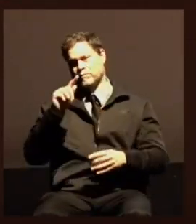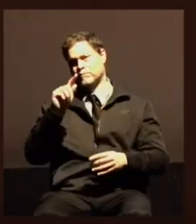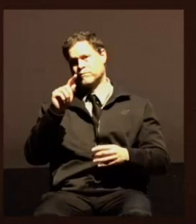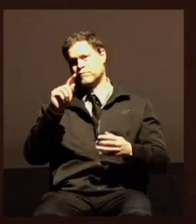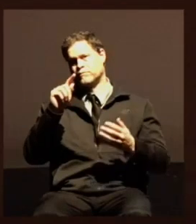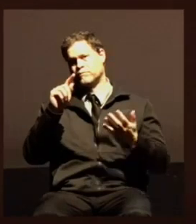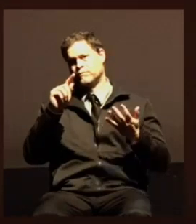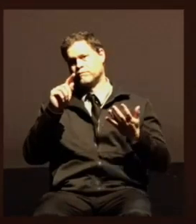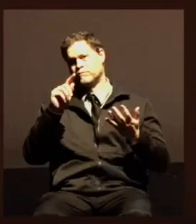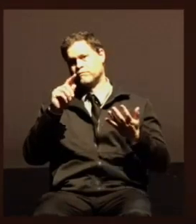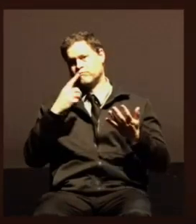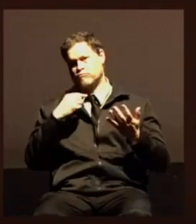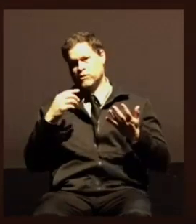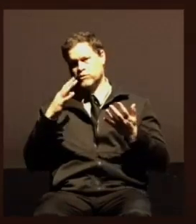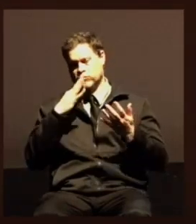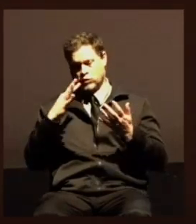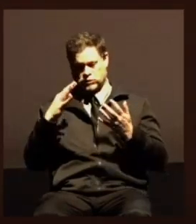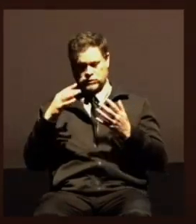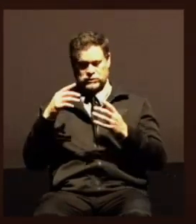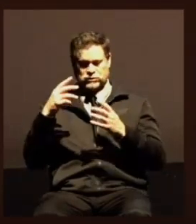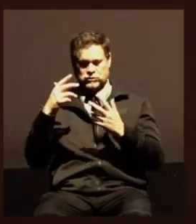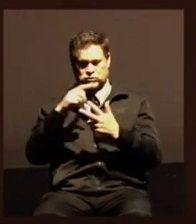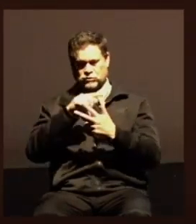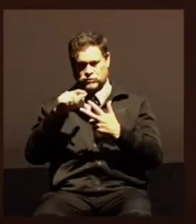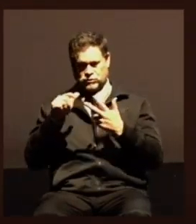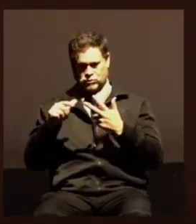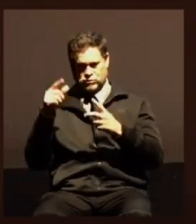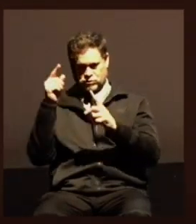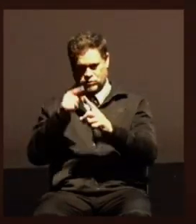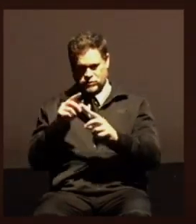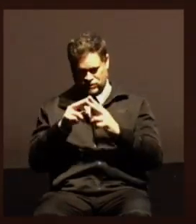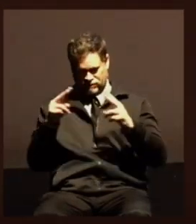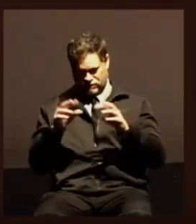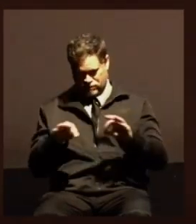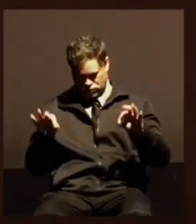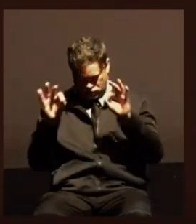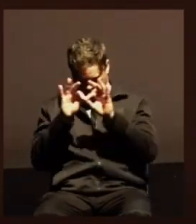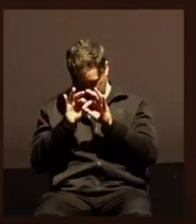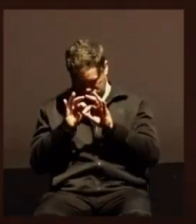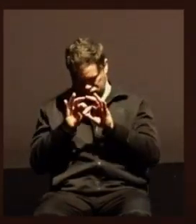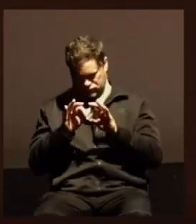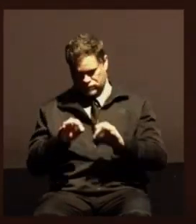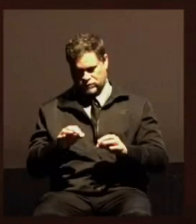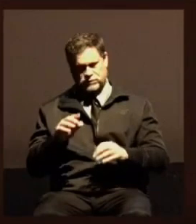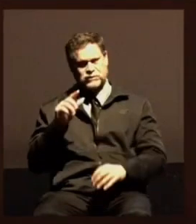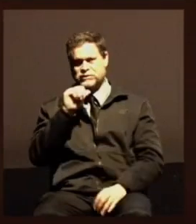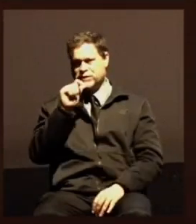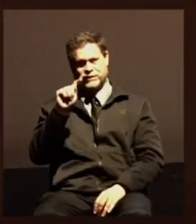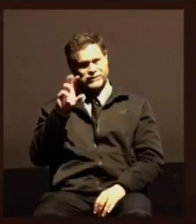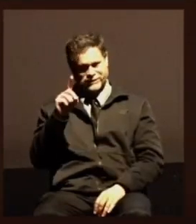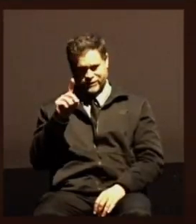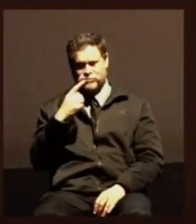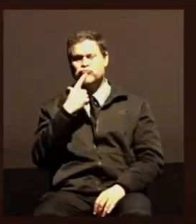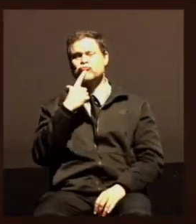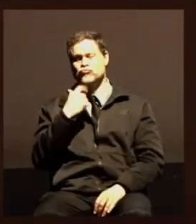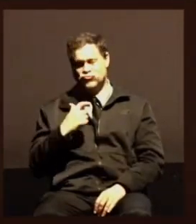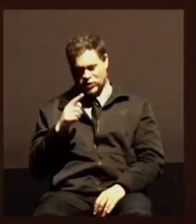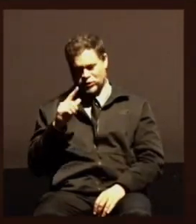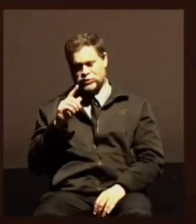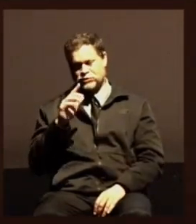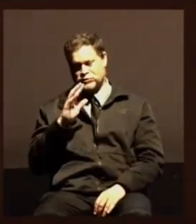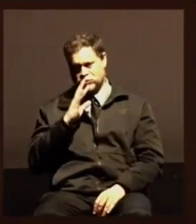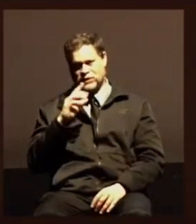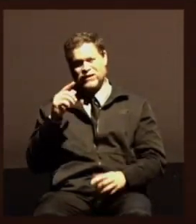with these three points here. That I think are very important. Not TED Talk, Red Talk, excuse me. Let me